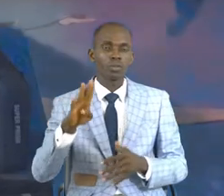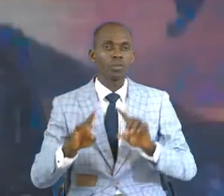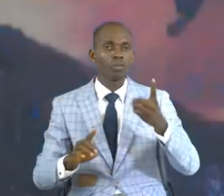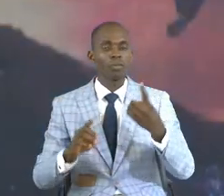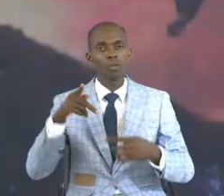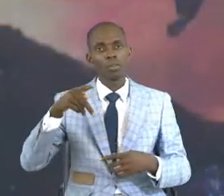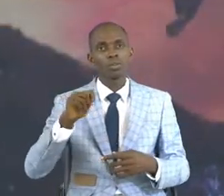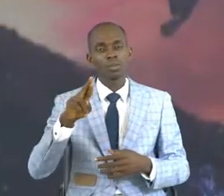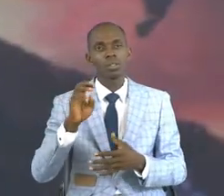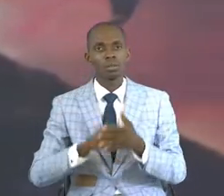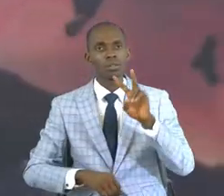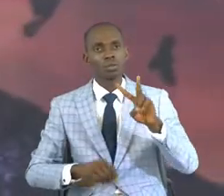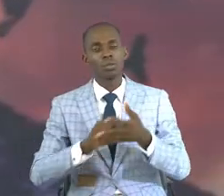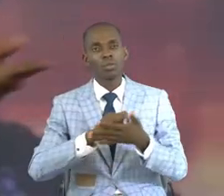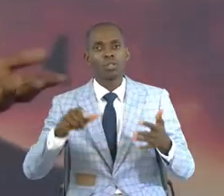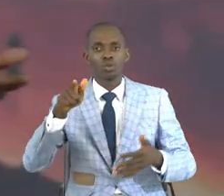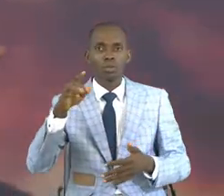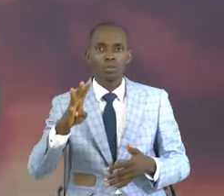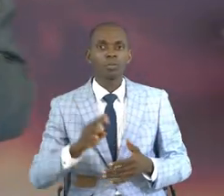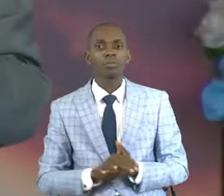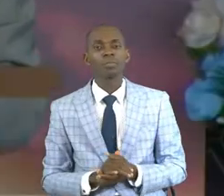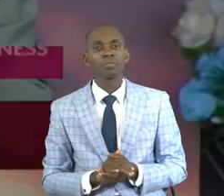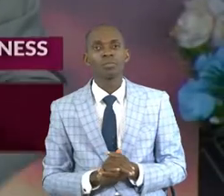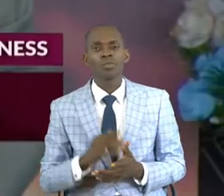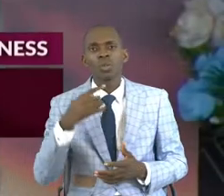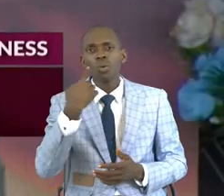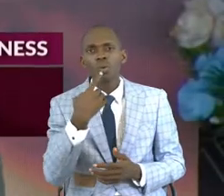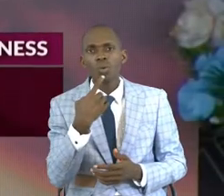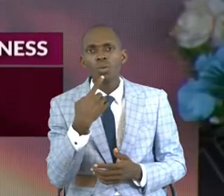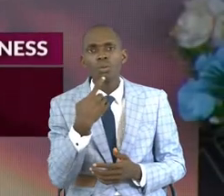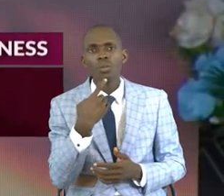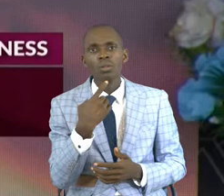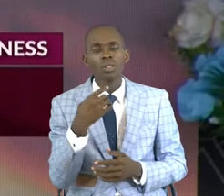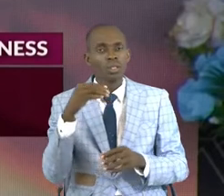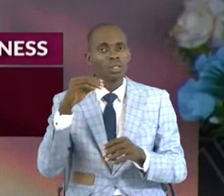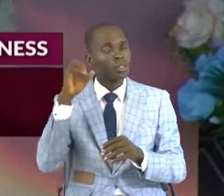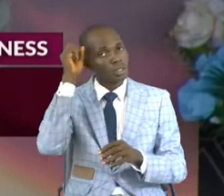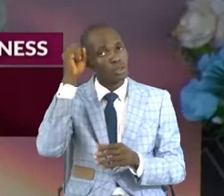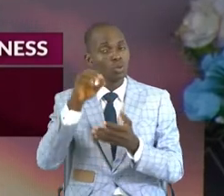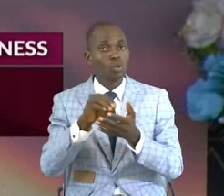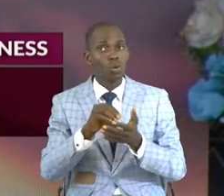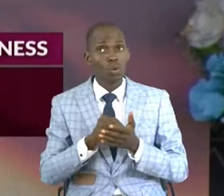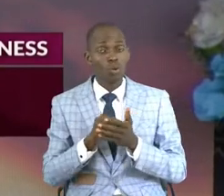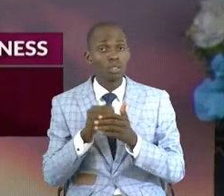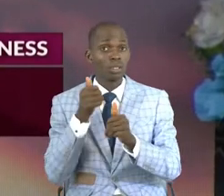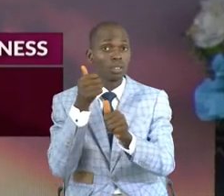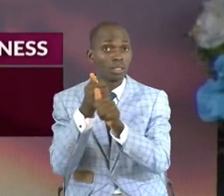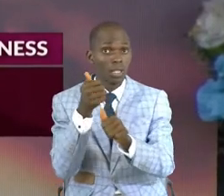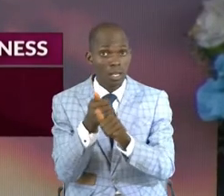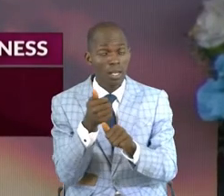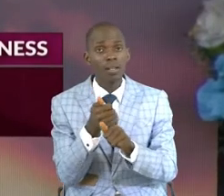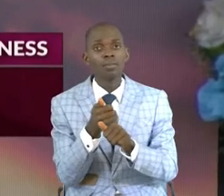2, verse 24. Who? His own self bear our